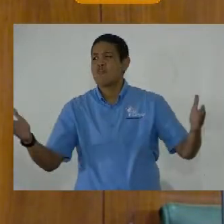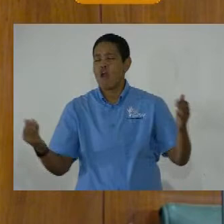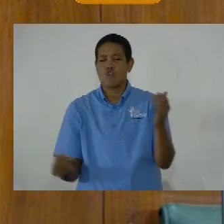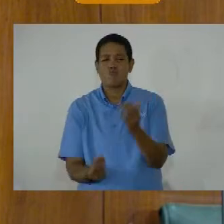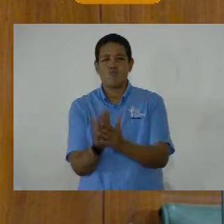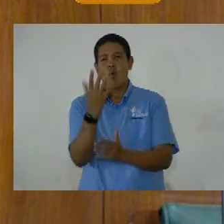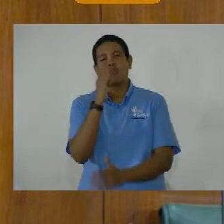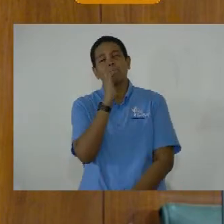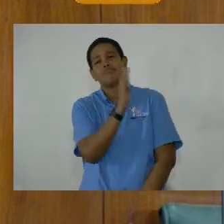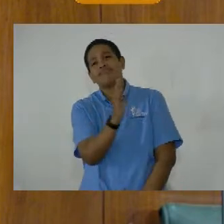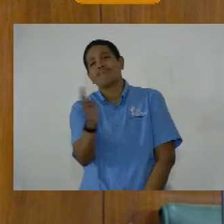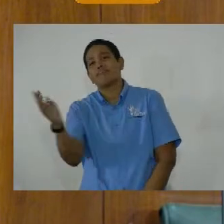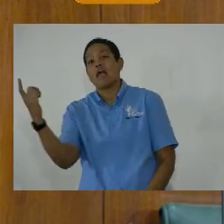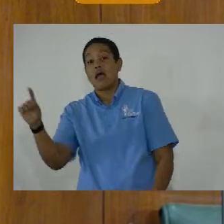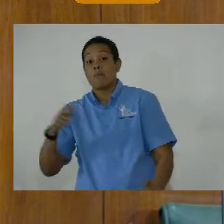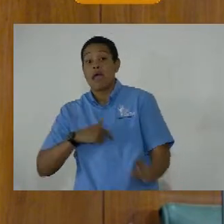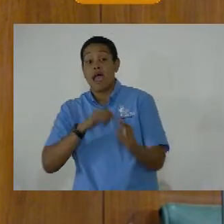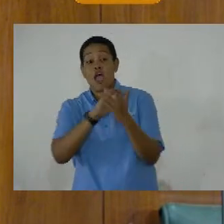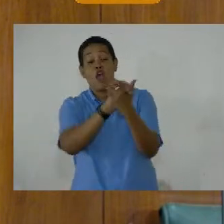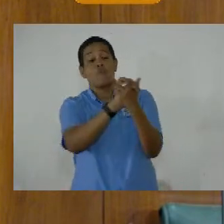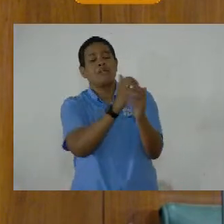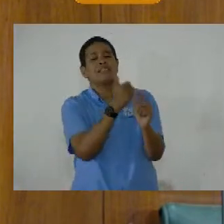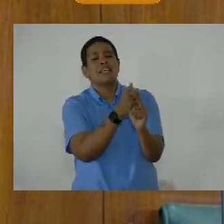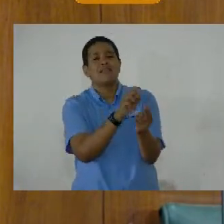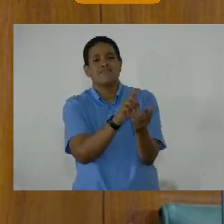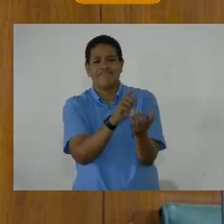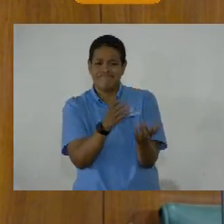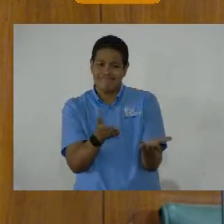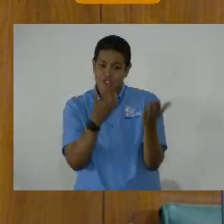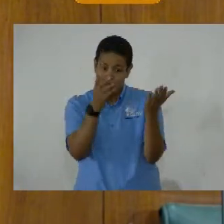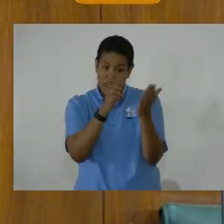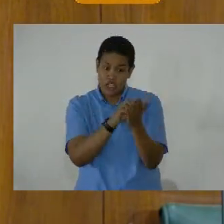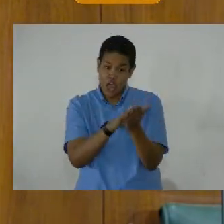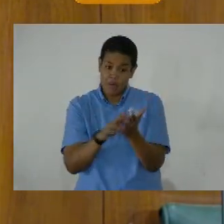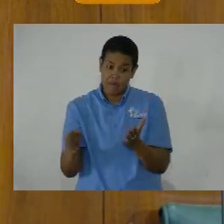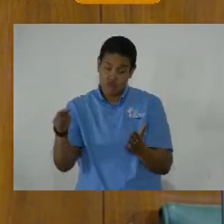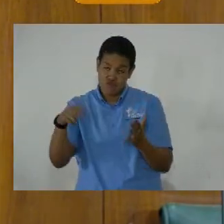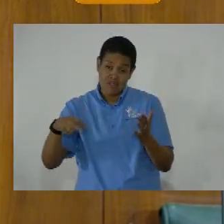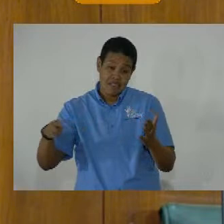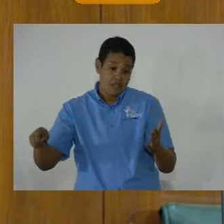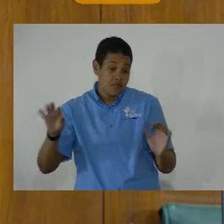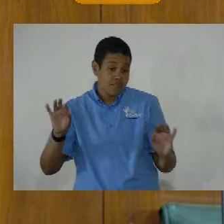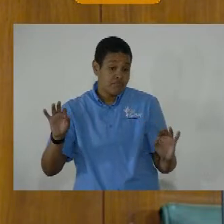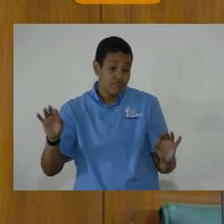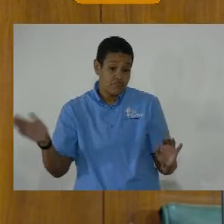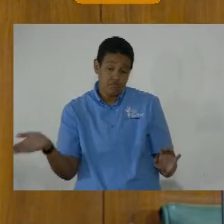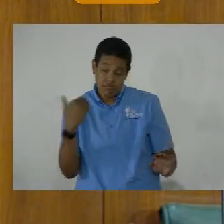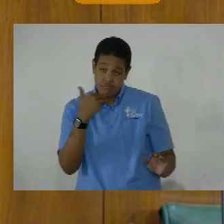Growth. I commend that document, Madam Speaker. It makes for excellent reading.